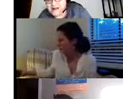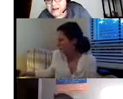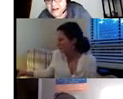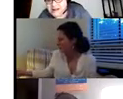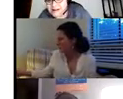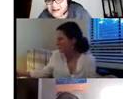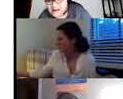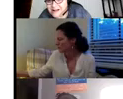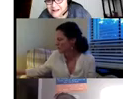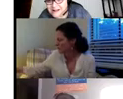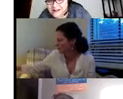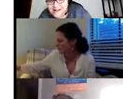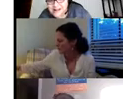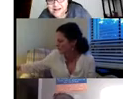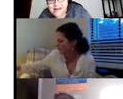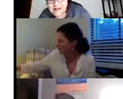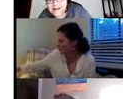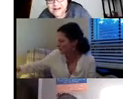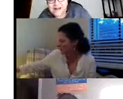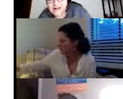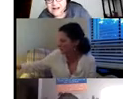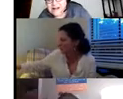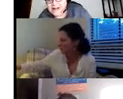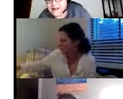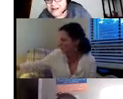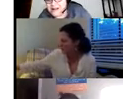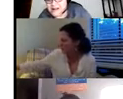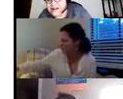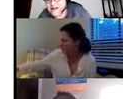threatening crowd at all. And yet to see those two,